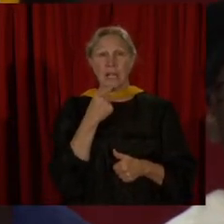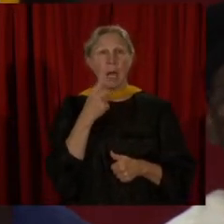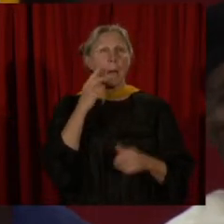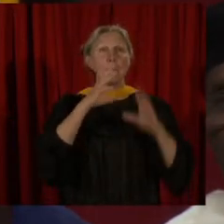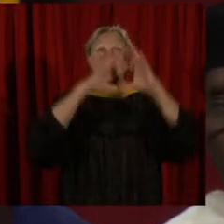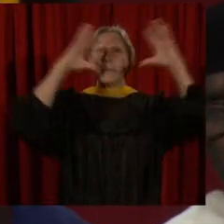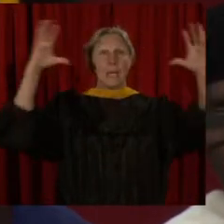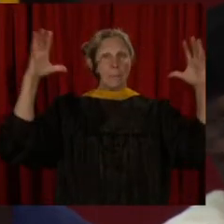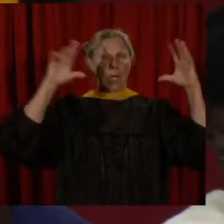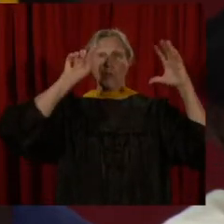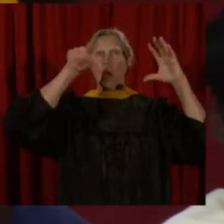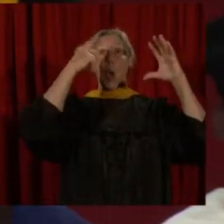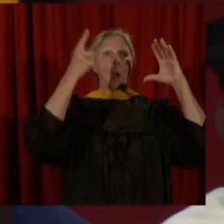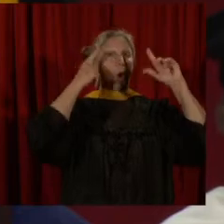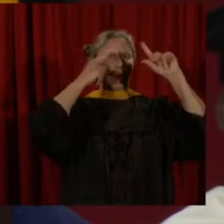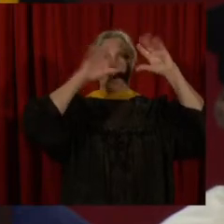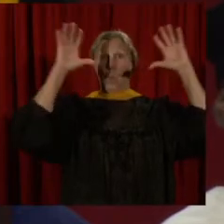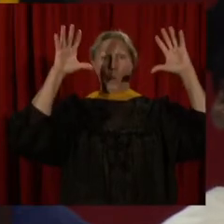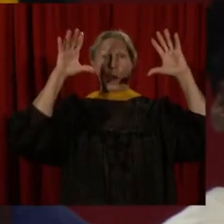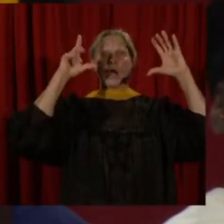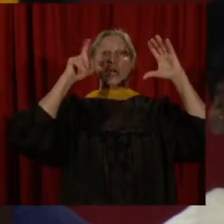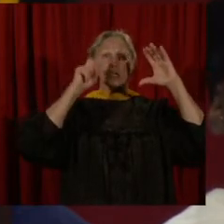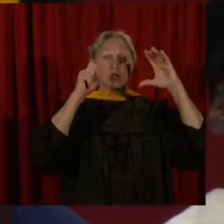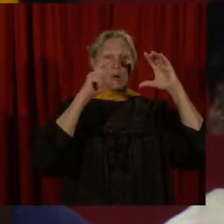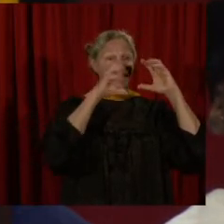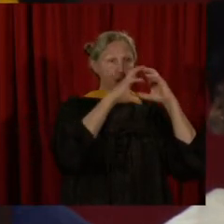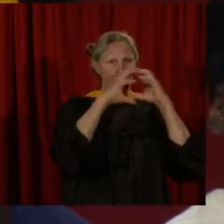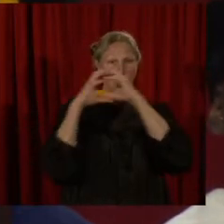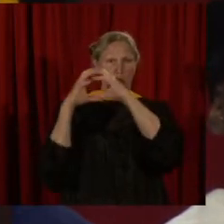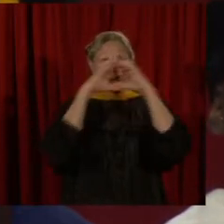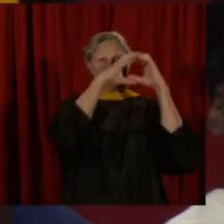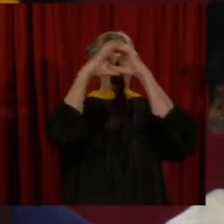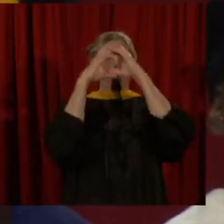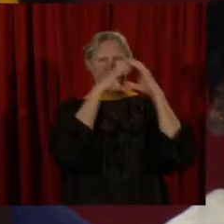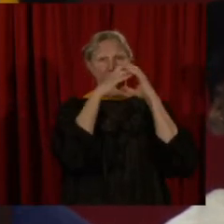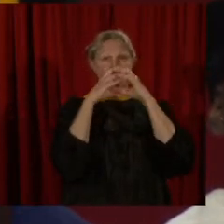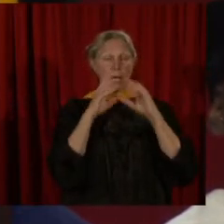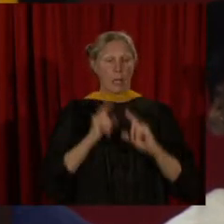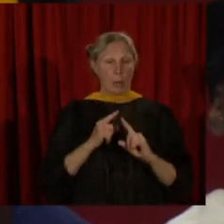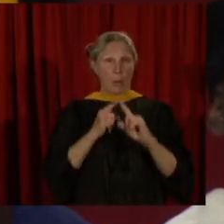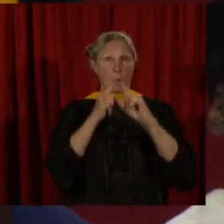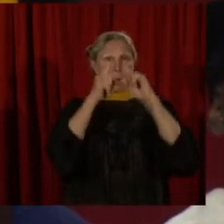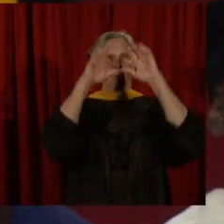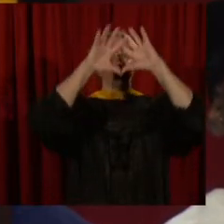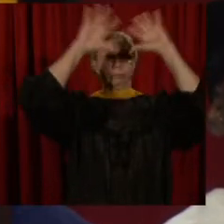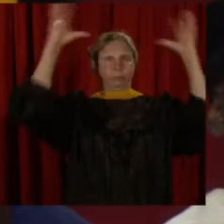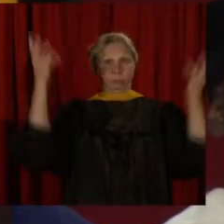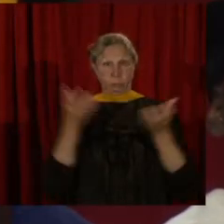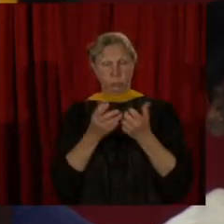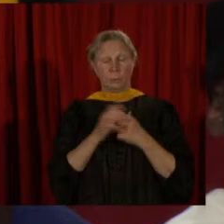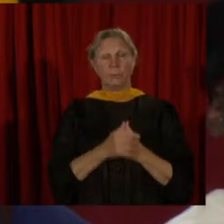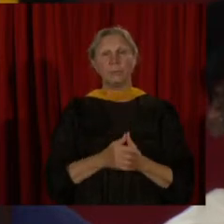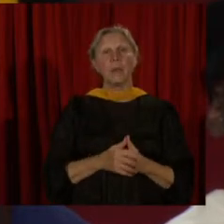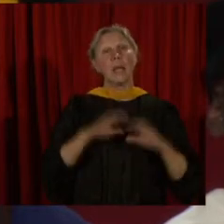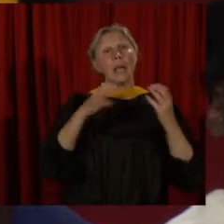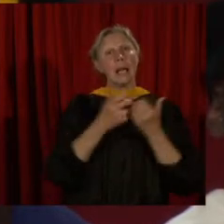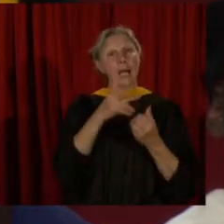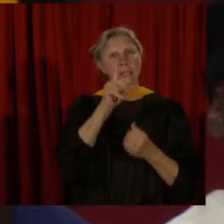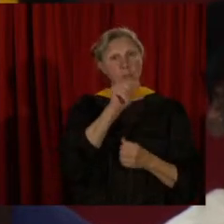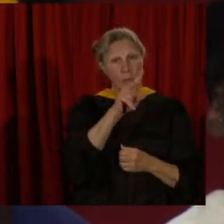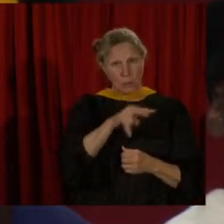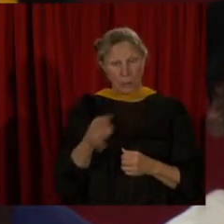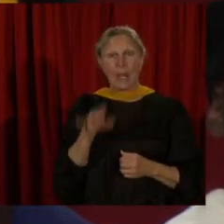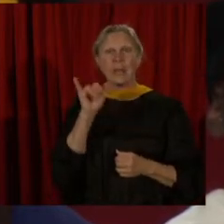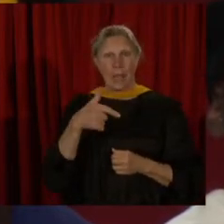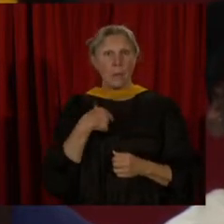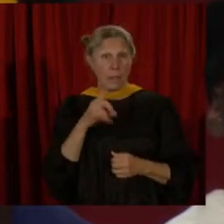picture as the only achievement. Start with set, smart goals, and work up to something bigger." Class of 2022, this is